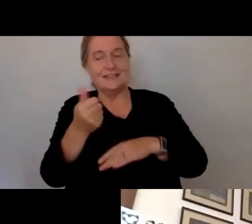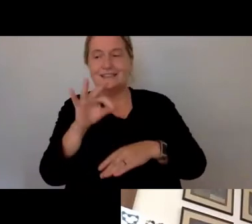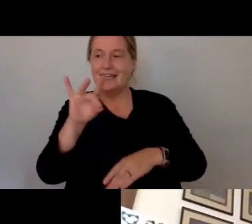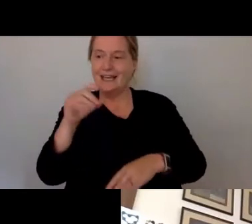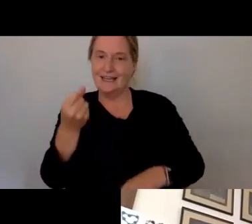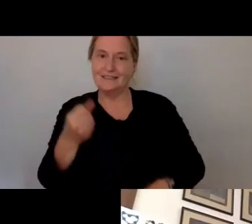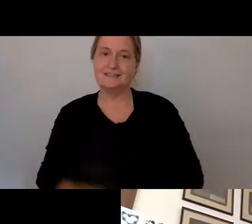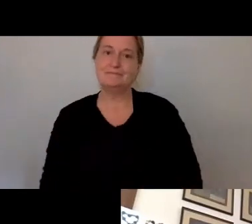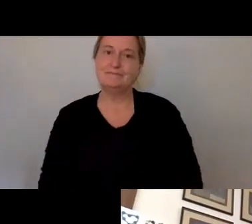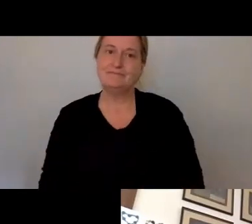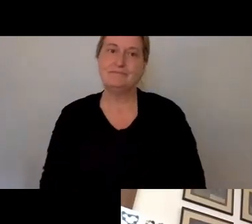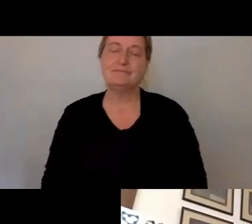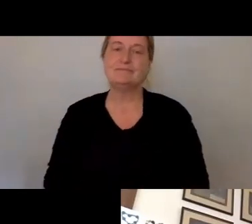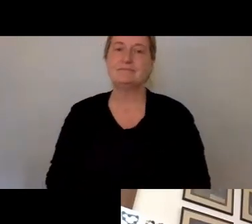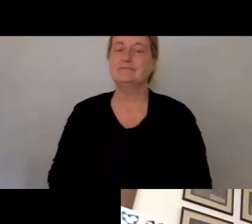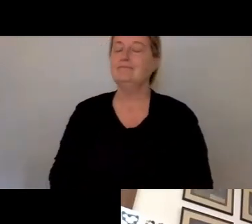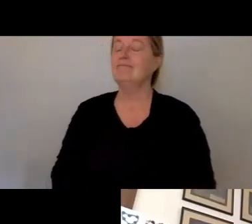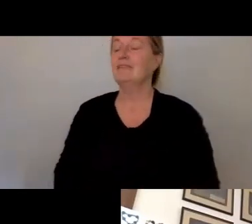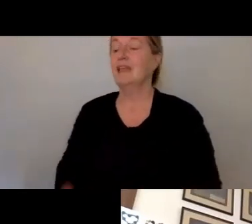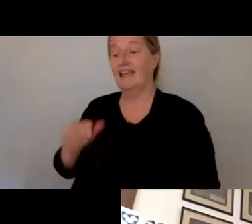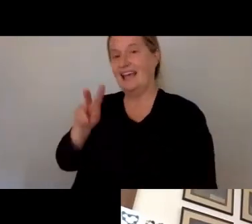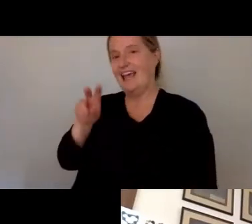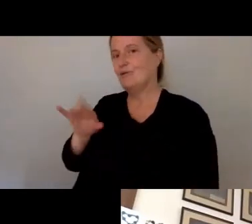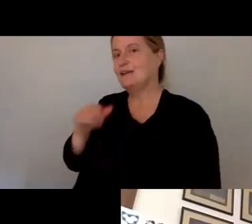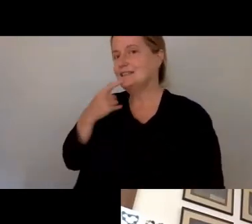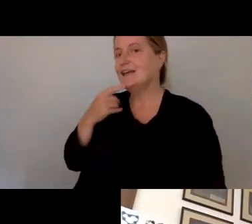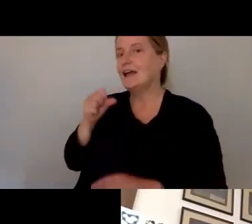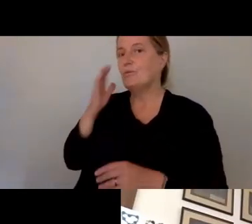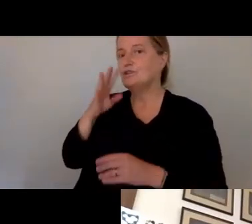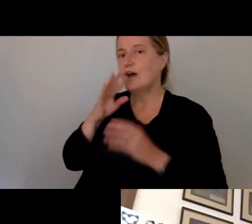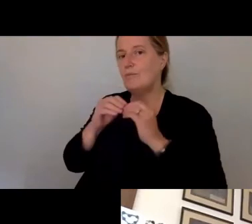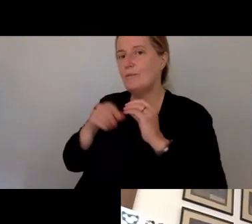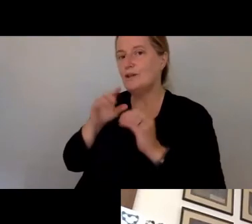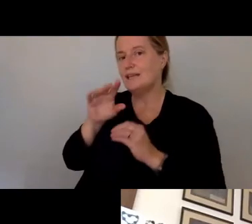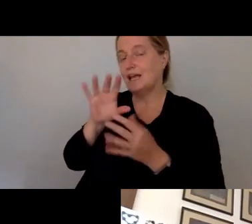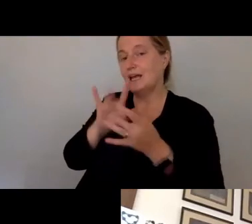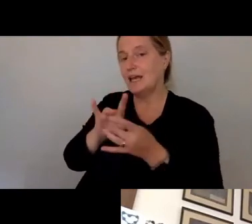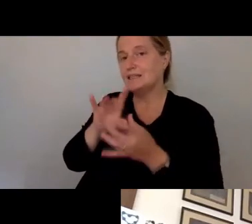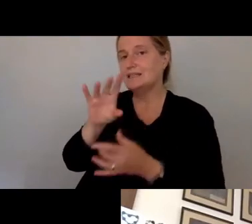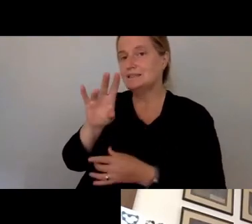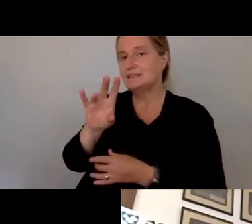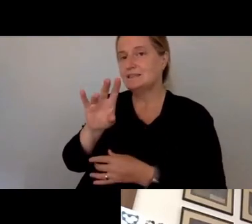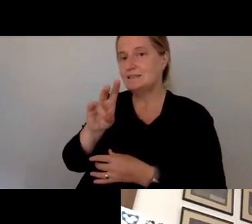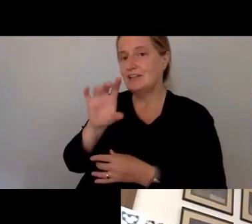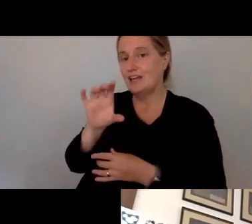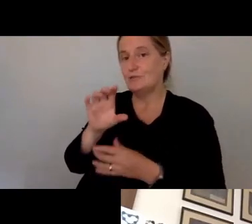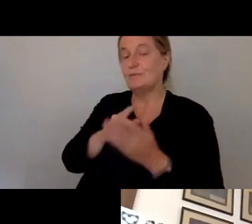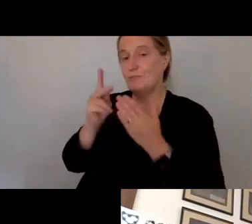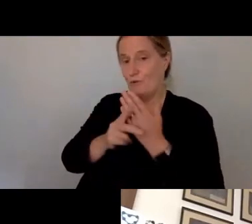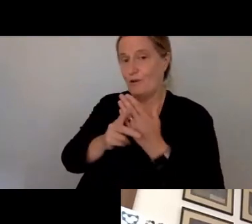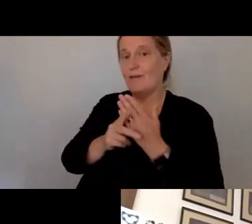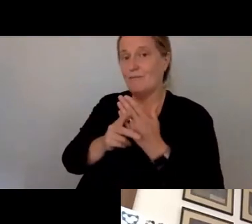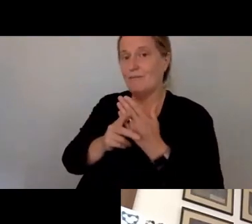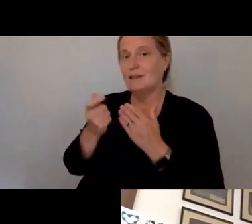Yeah, we are definitely going to talk about the Connect 700 program a little later, but Senator Abeler, if you would like to continue. Oh,